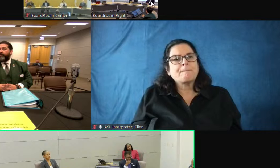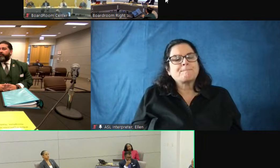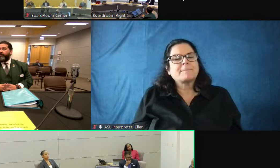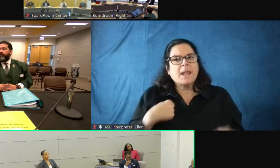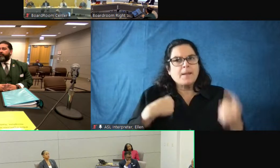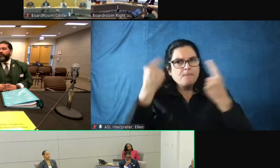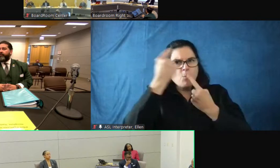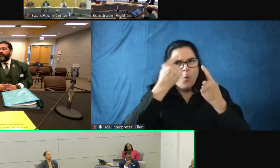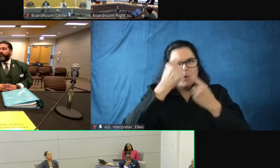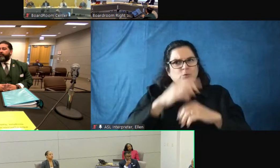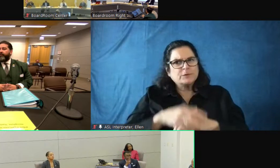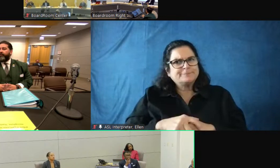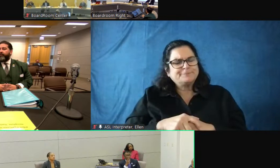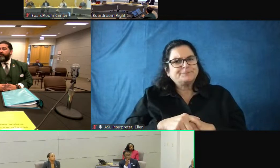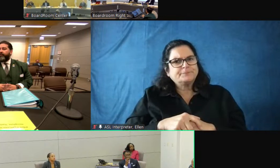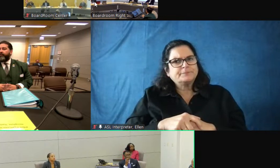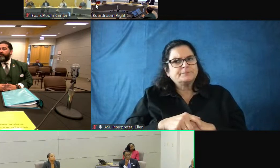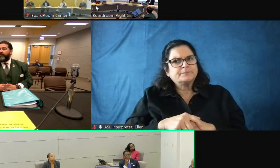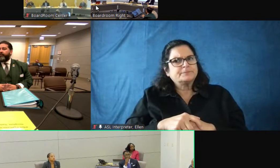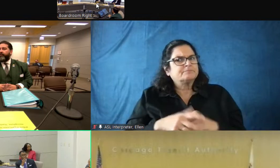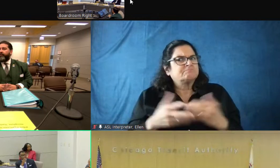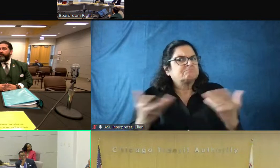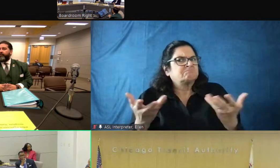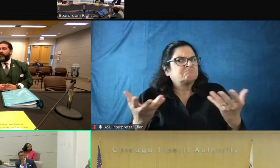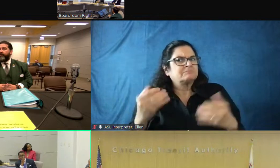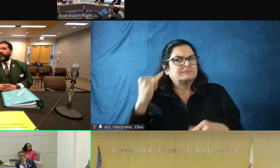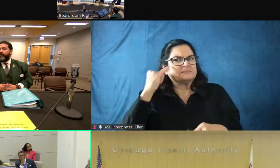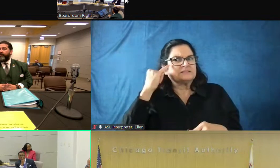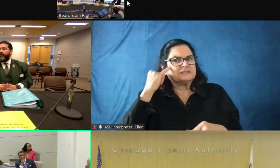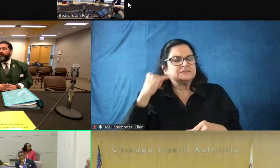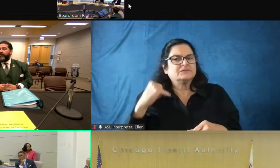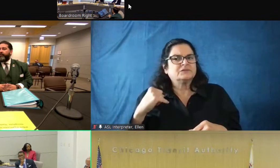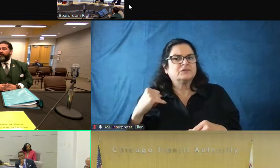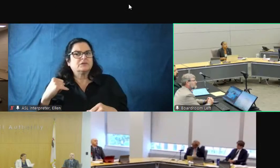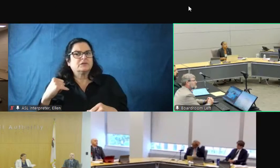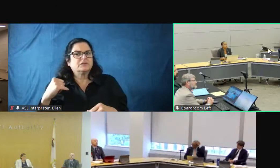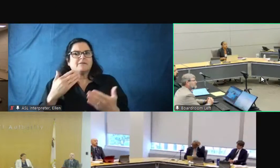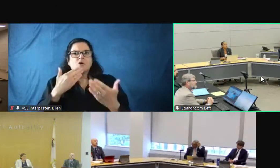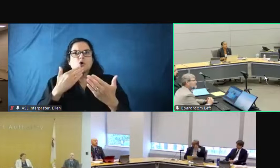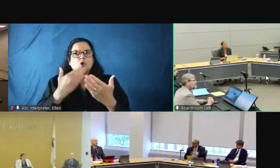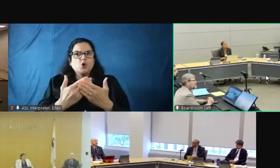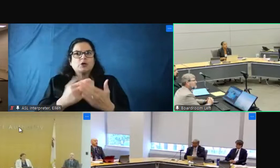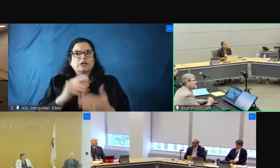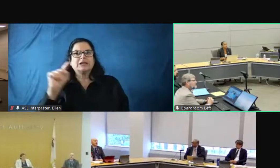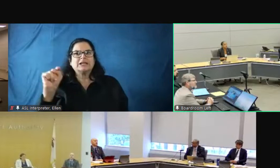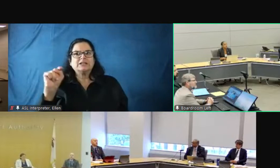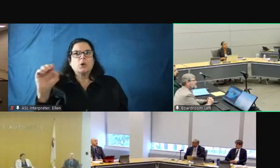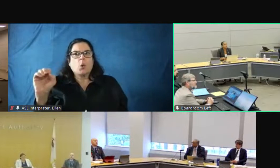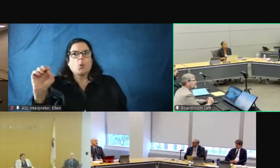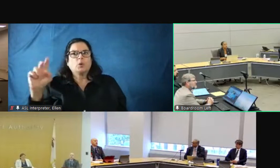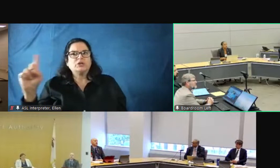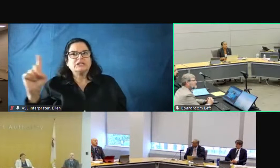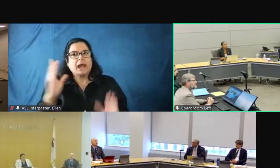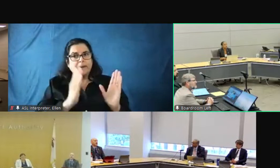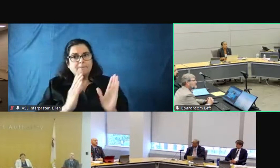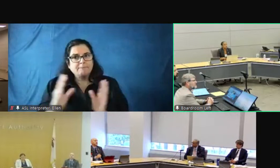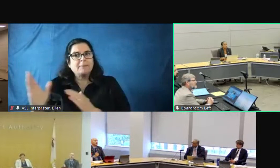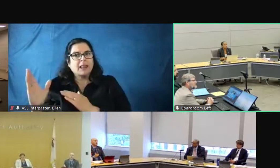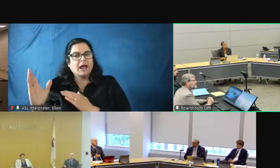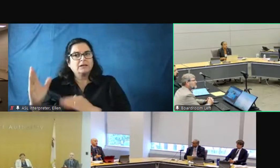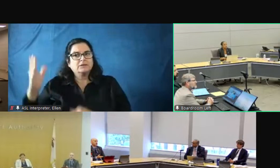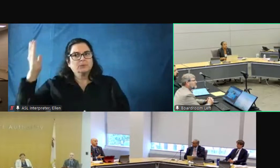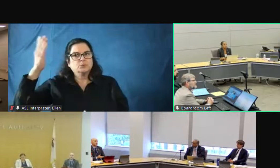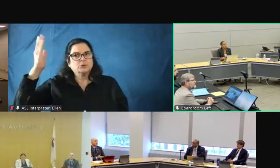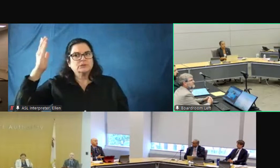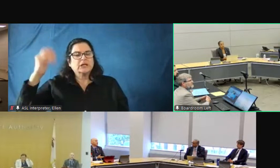wonder what would it look like to have a good TOD or ETOD plan to present as